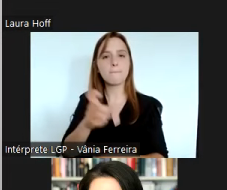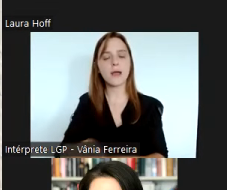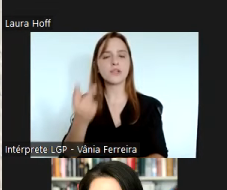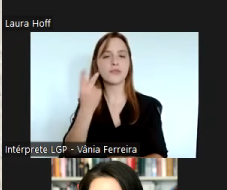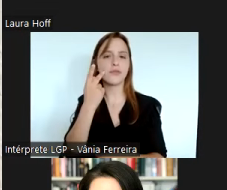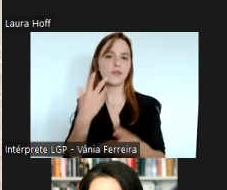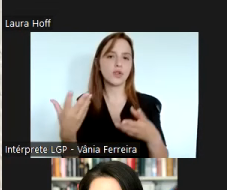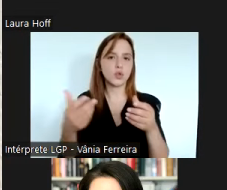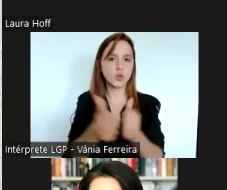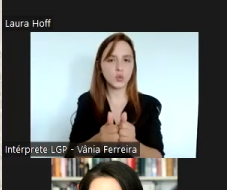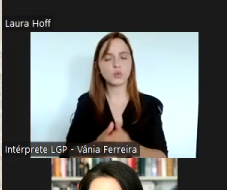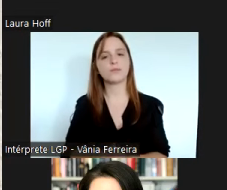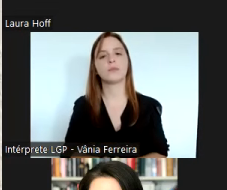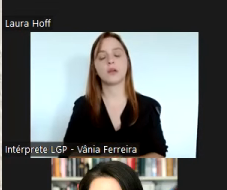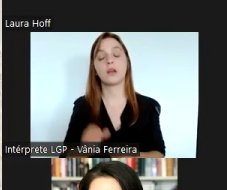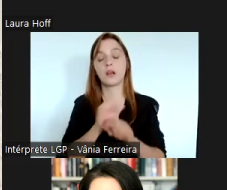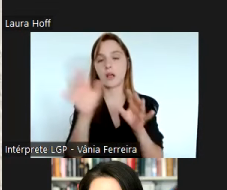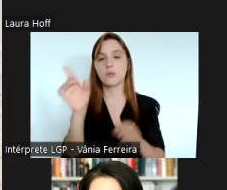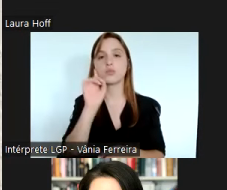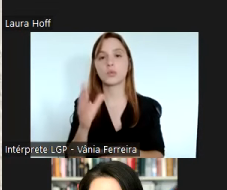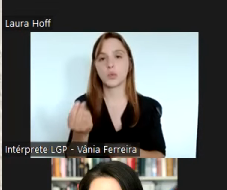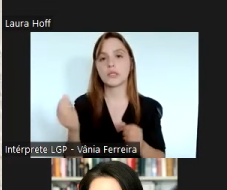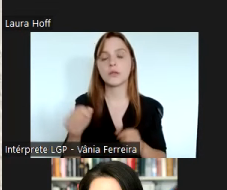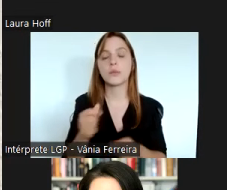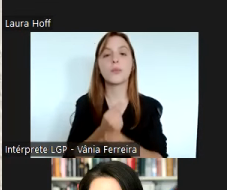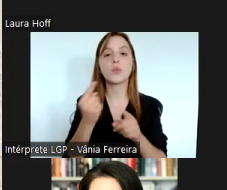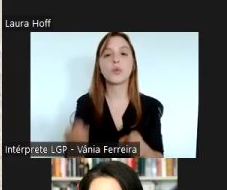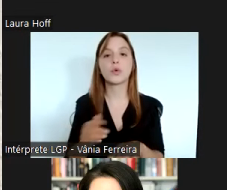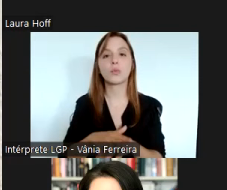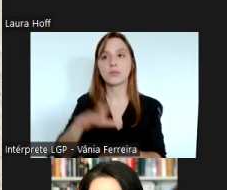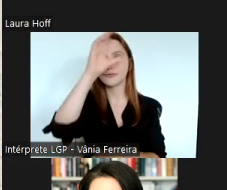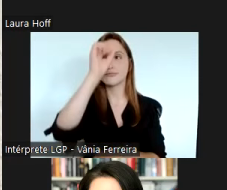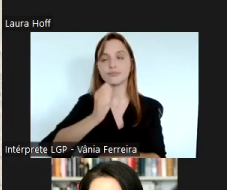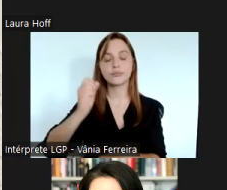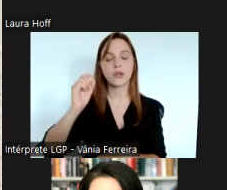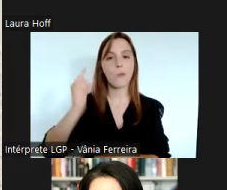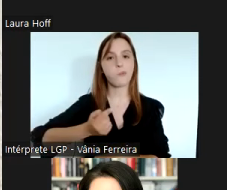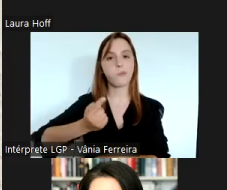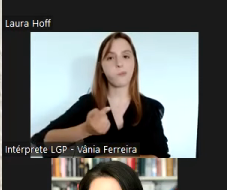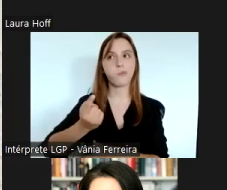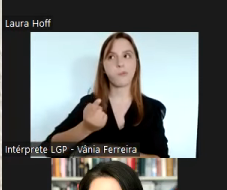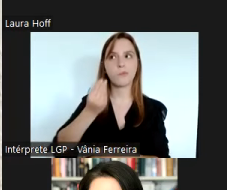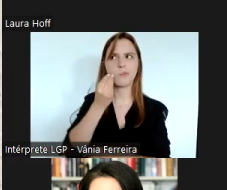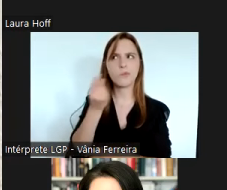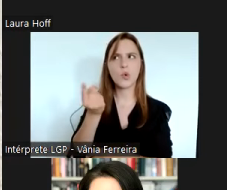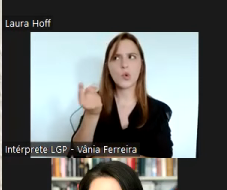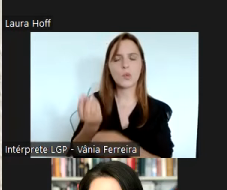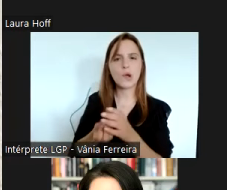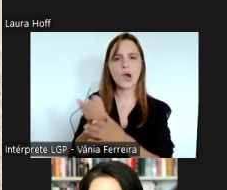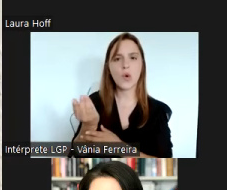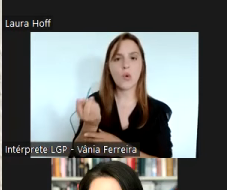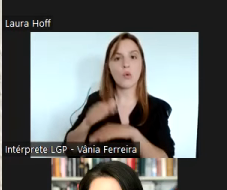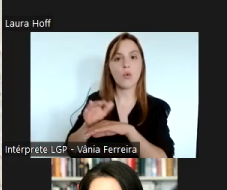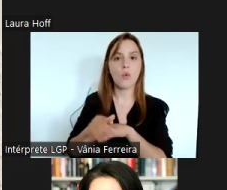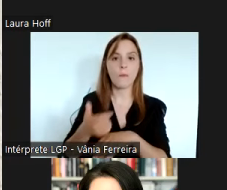Obviously very important. Why? Because the state authority is being built by the citizens of that state. If that's not